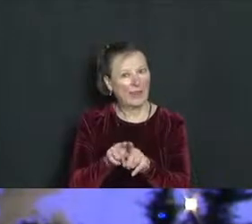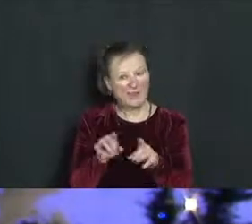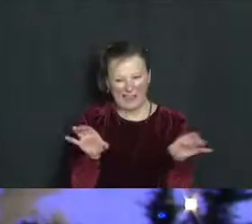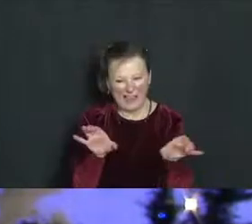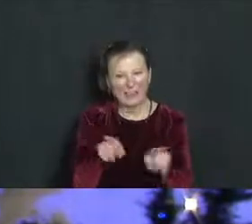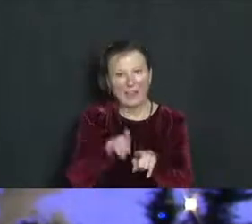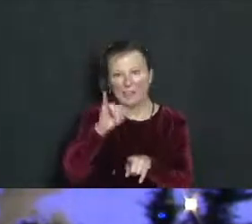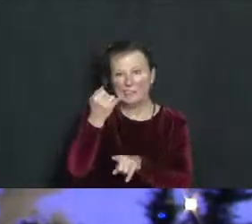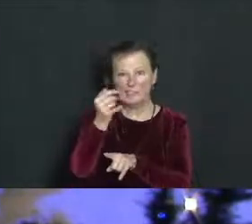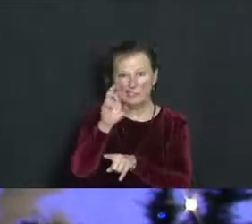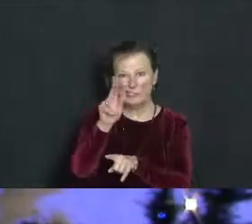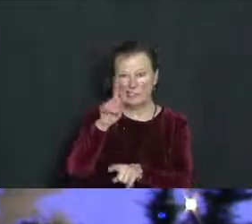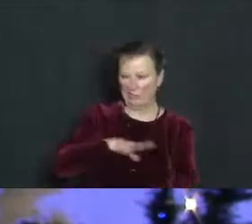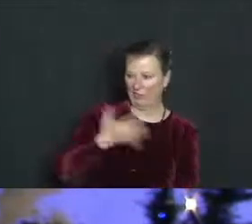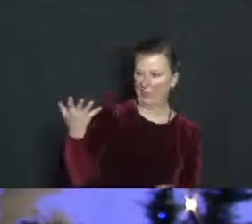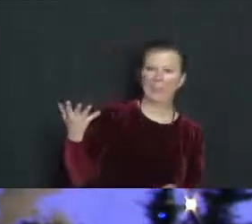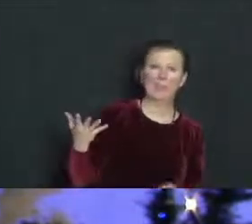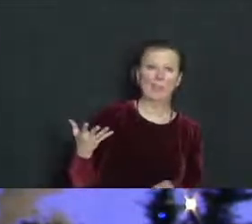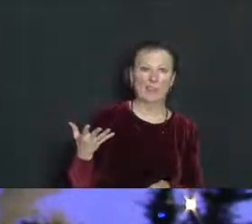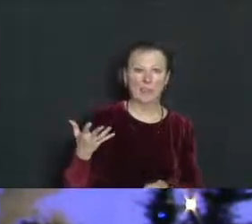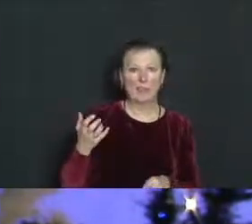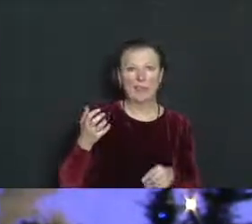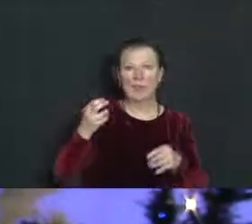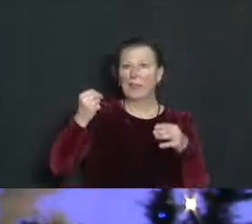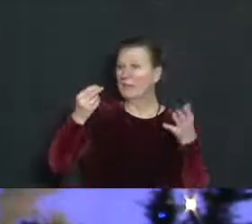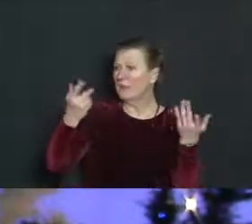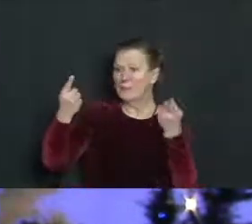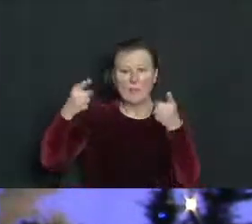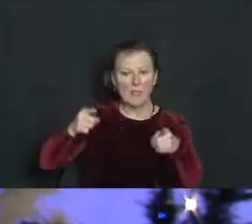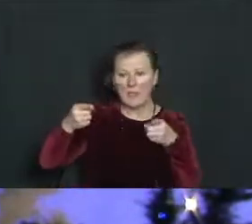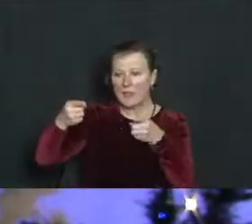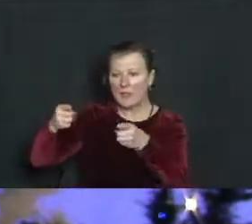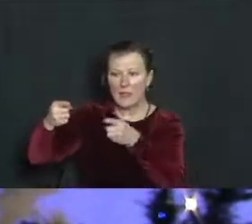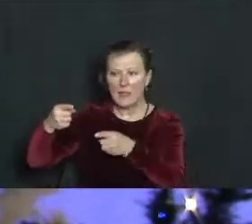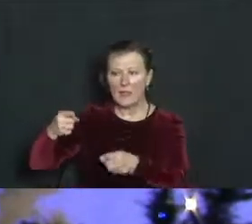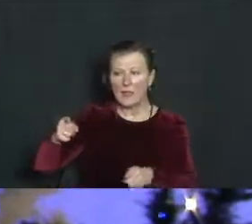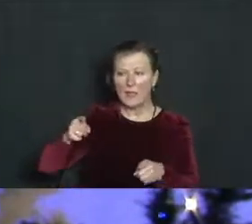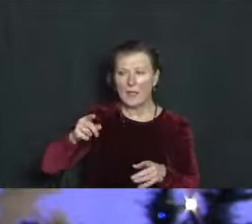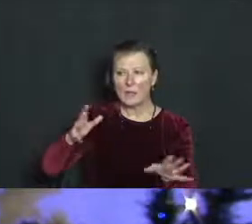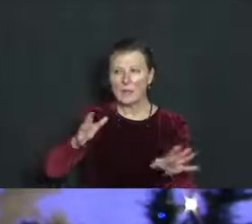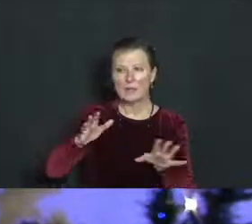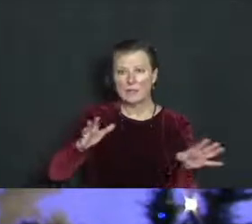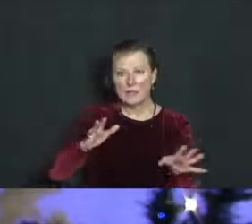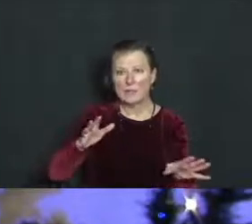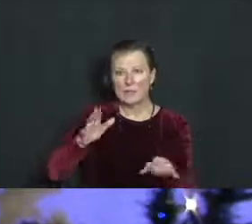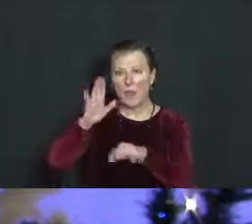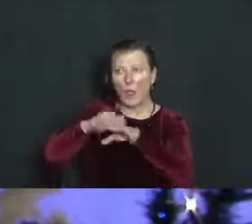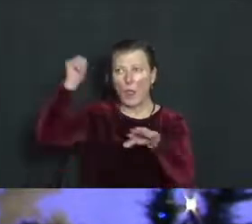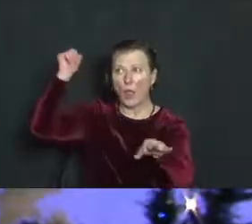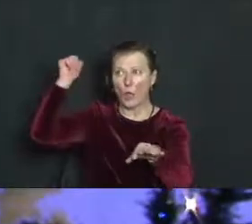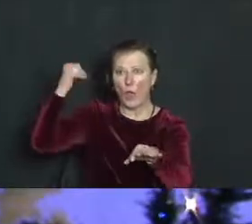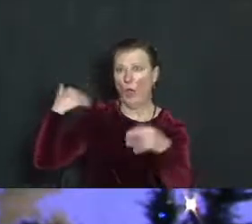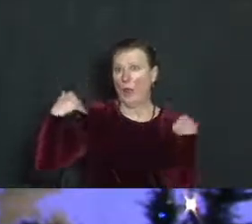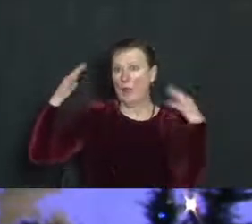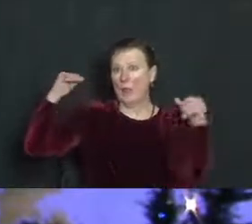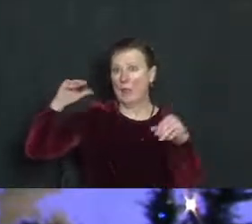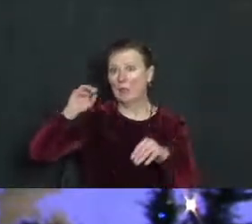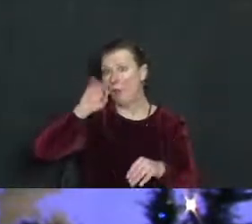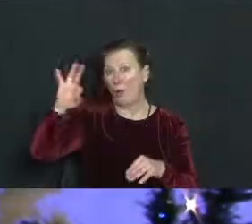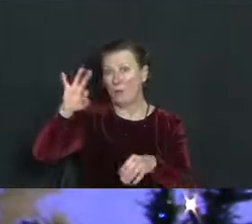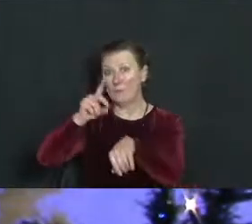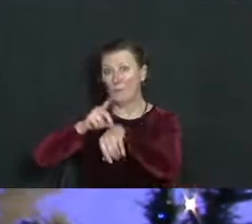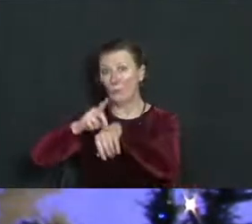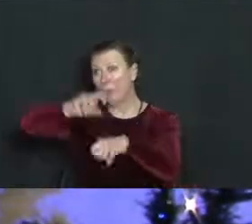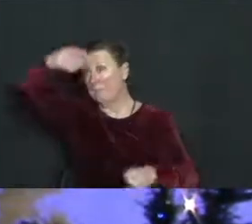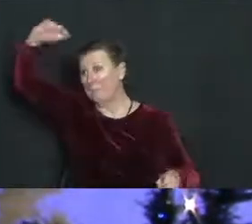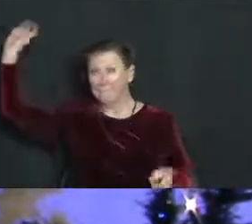jerk, and then circumstances call them from off duty, and they go into full-bore